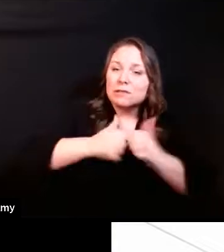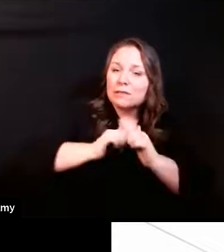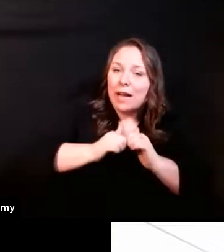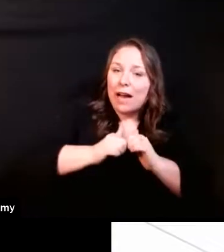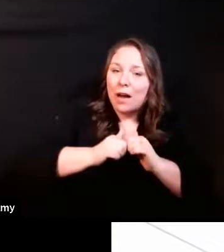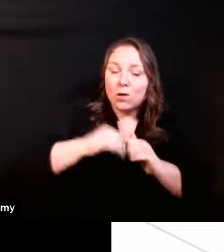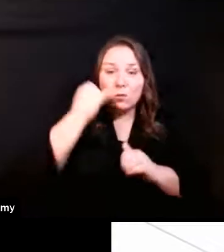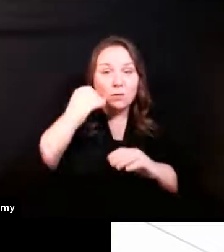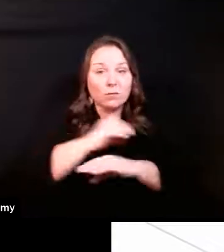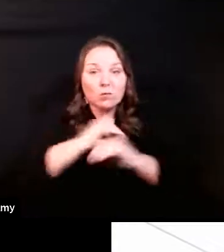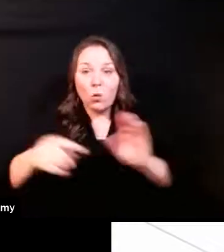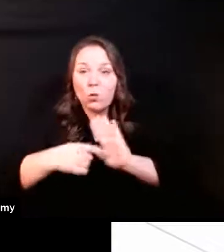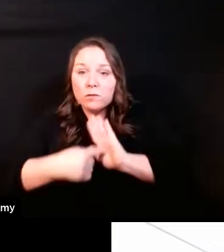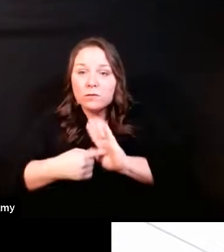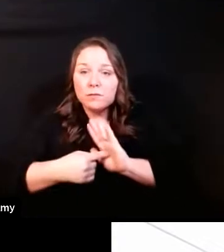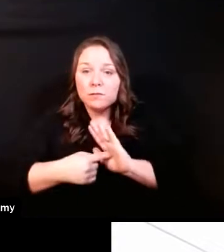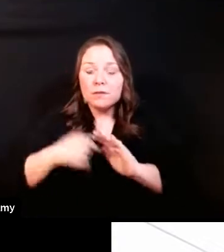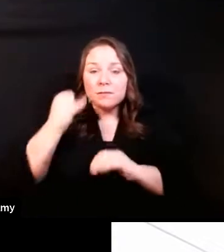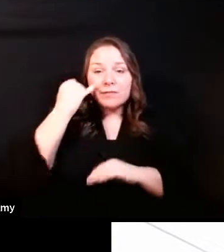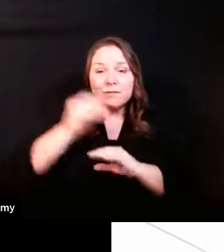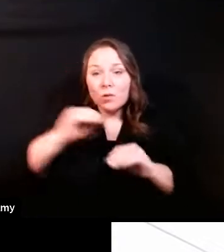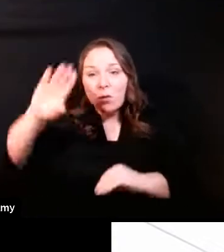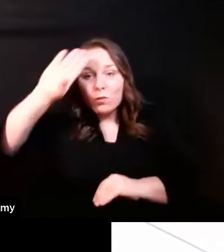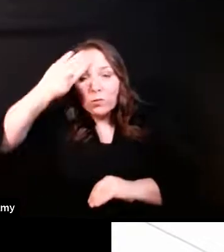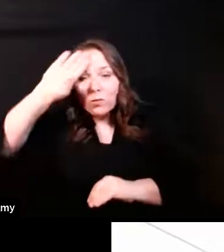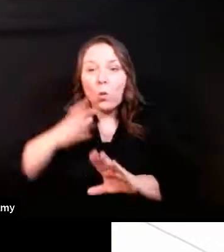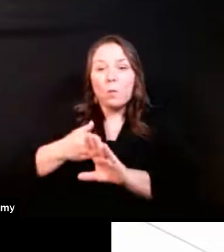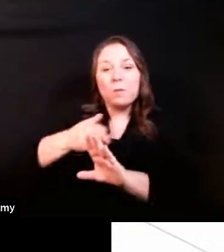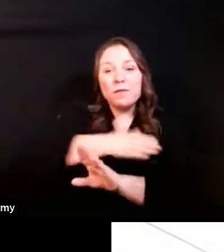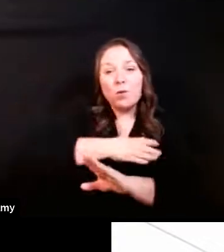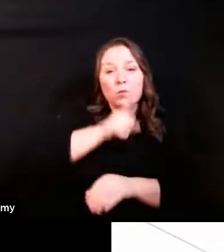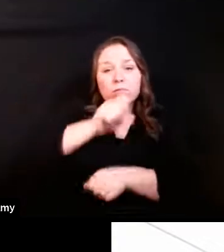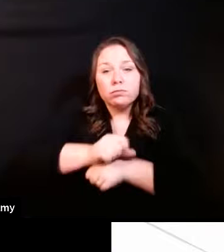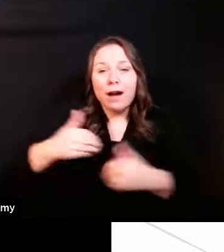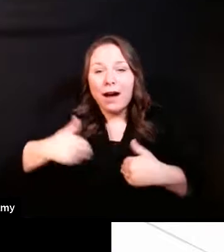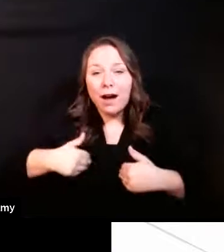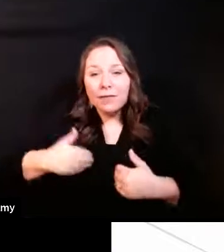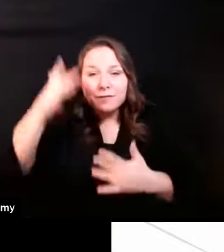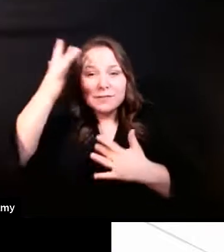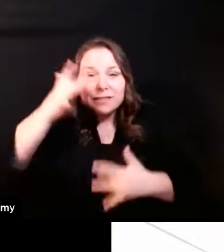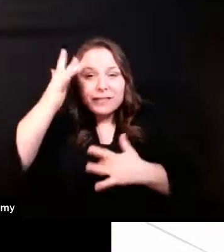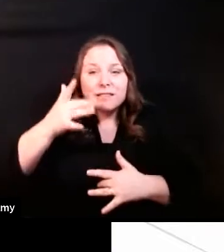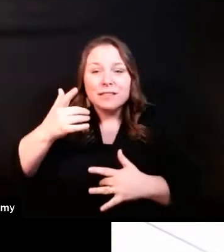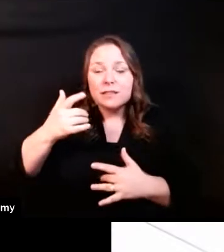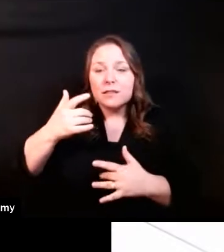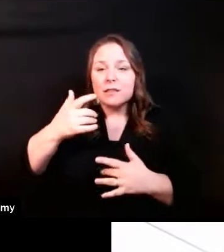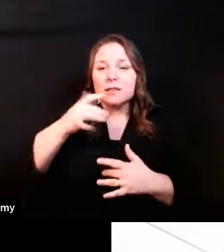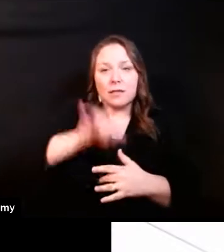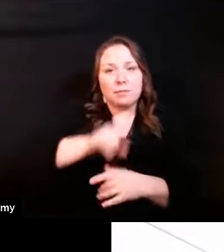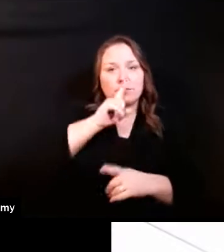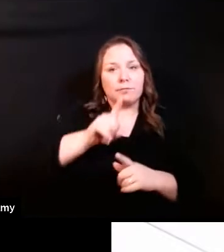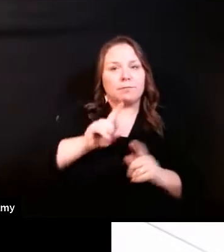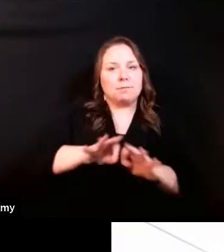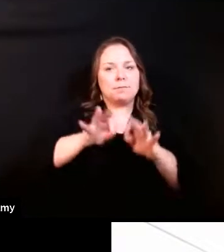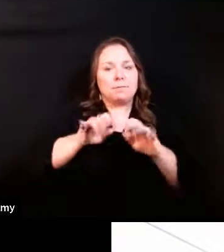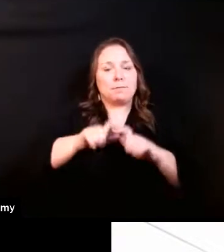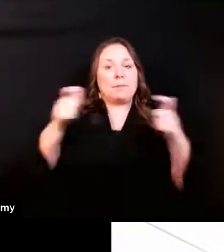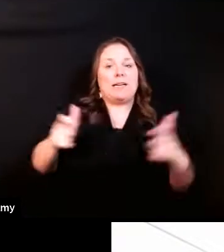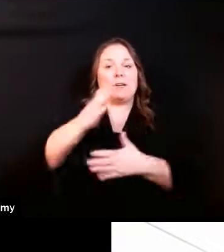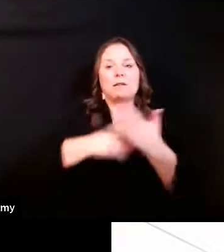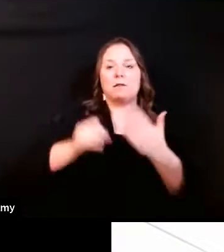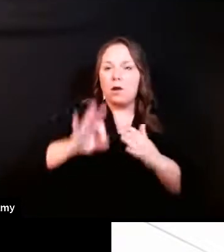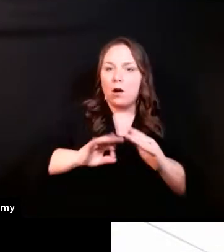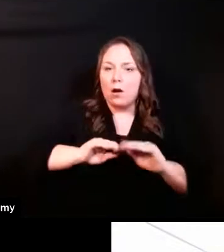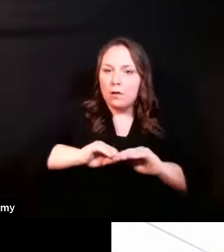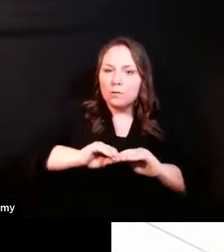have symptoms or were kind of in that pre-symptomatic state, and that's been a huge contributor to the spread